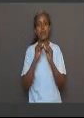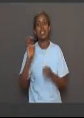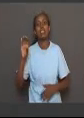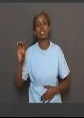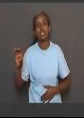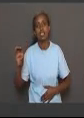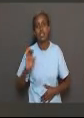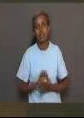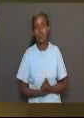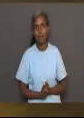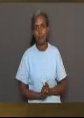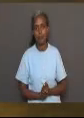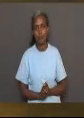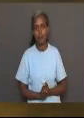c.